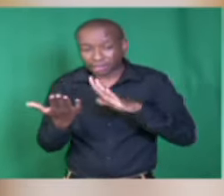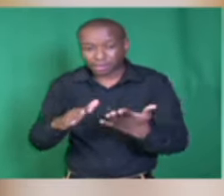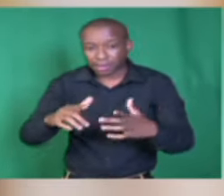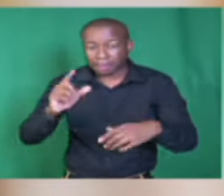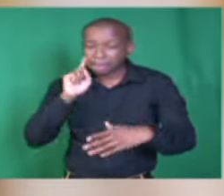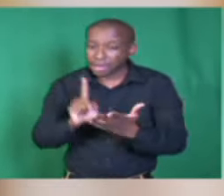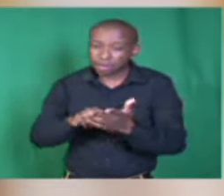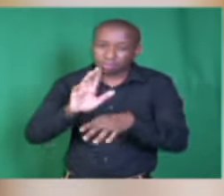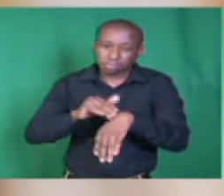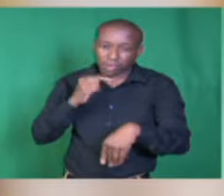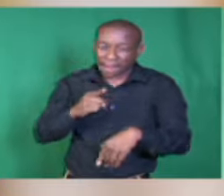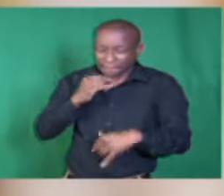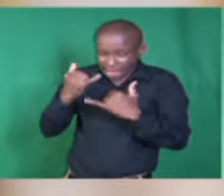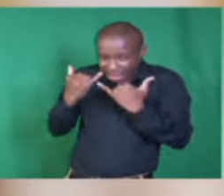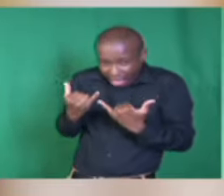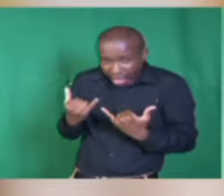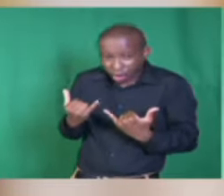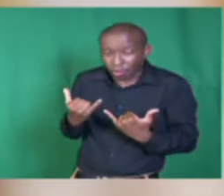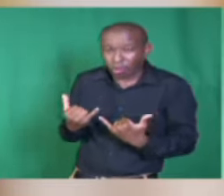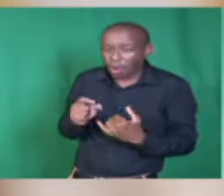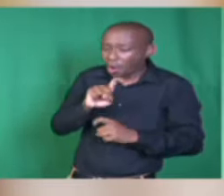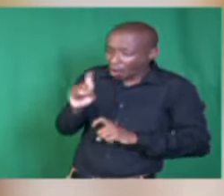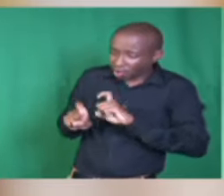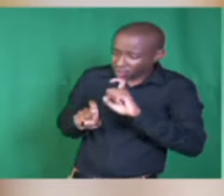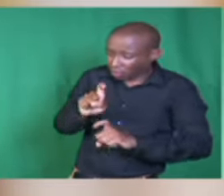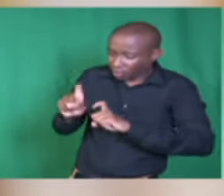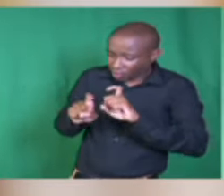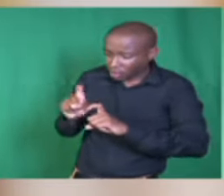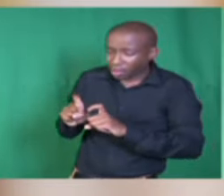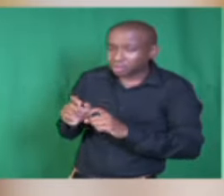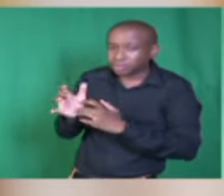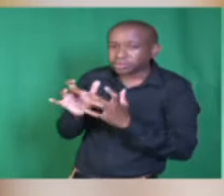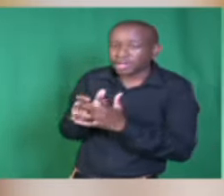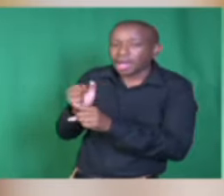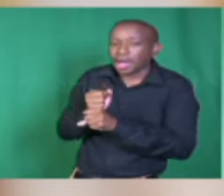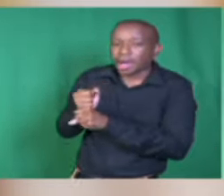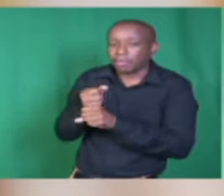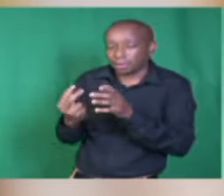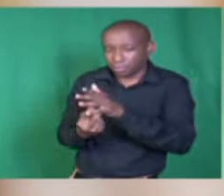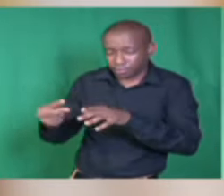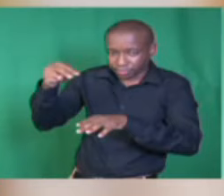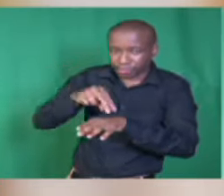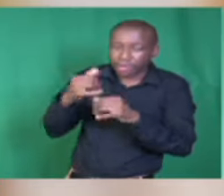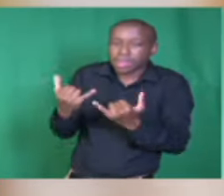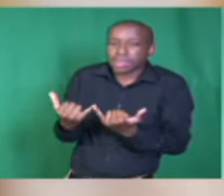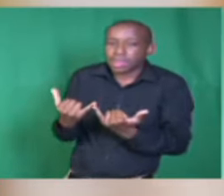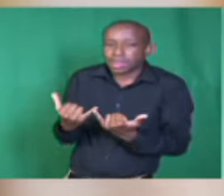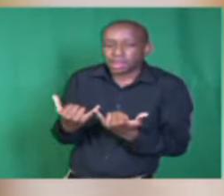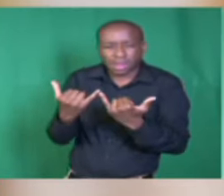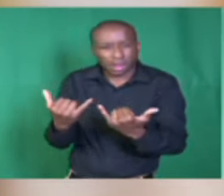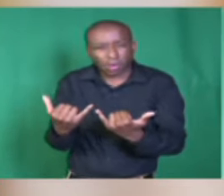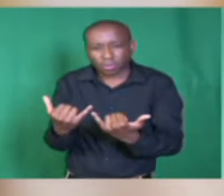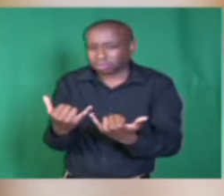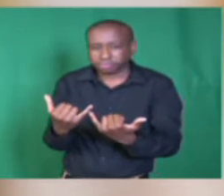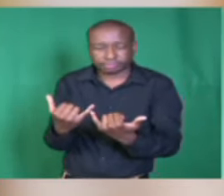death. But here they are now asking Jesus a question about the resurrection. Don't you think that they